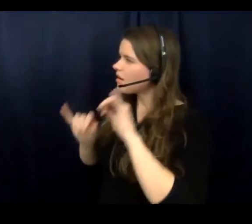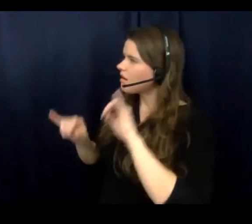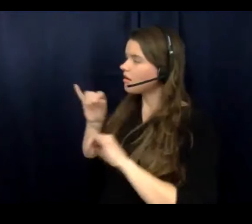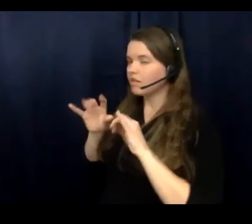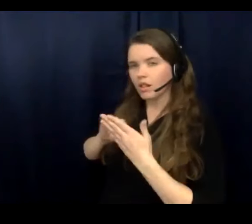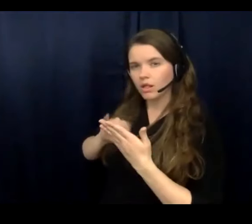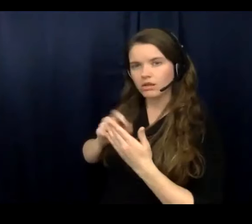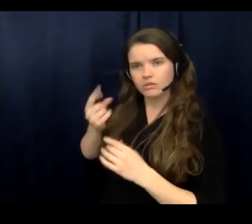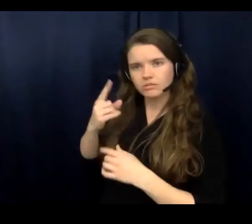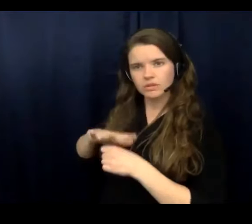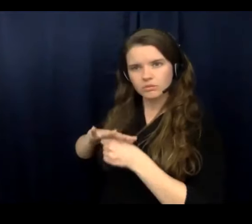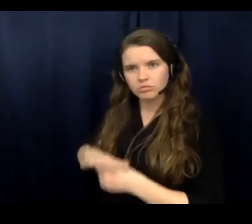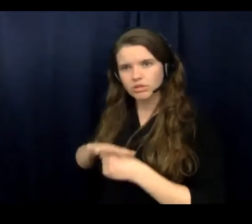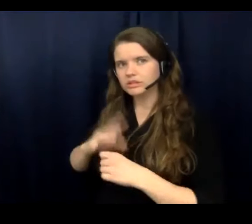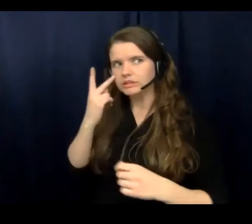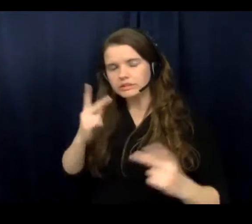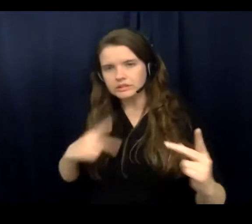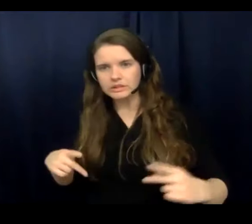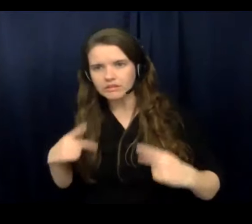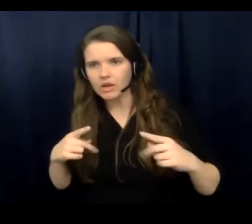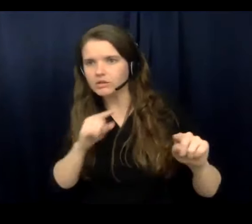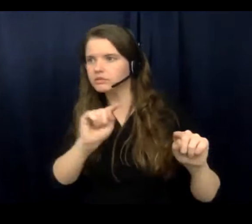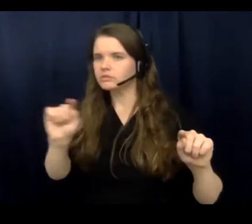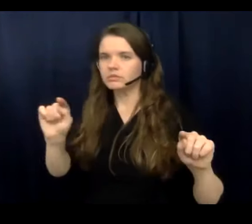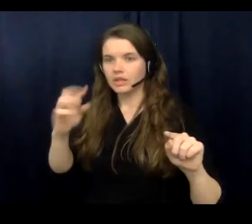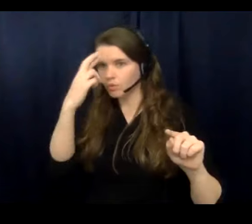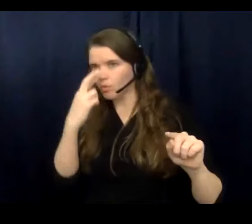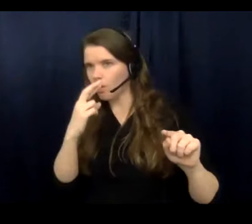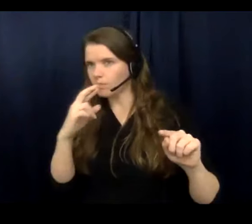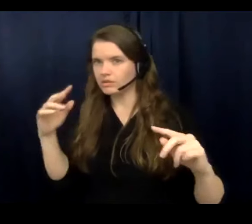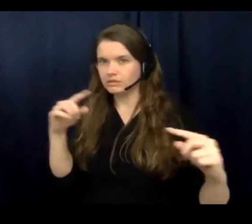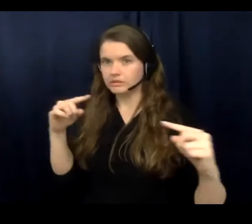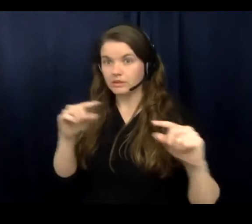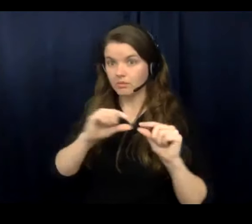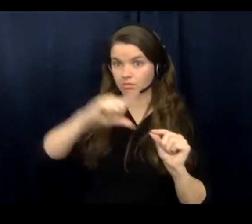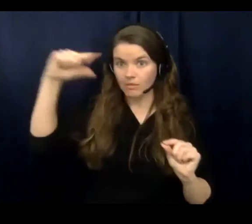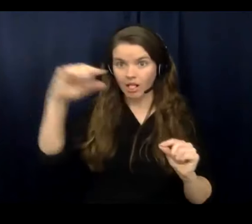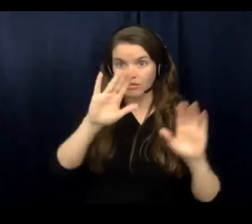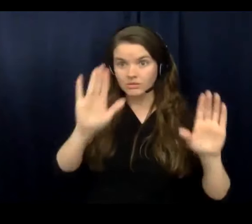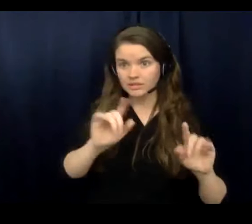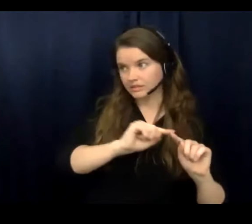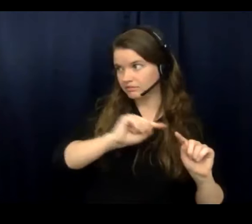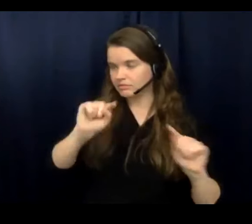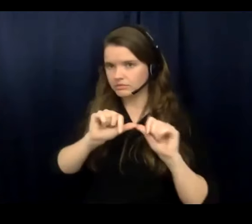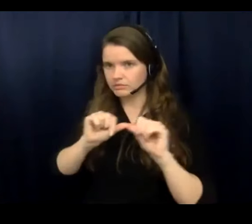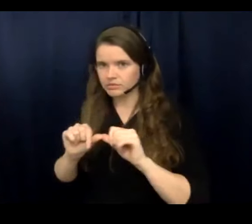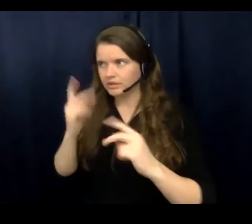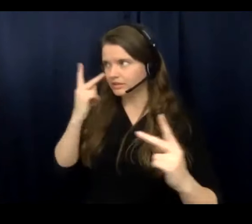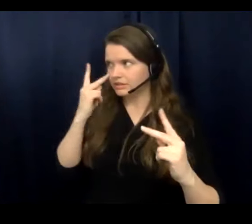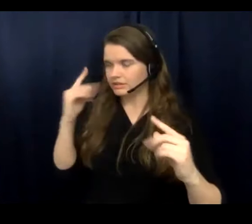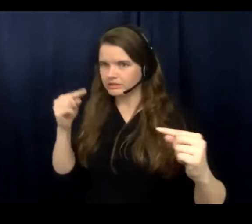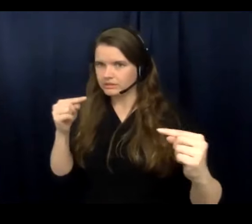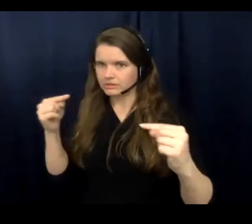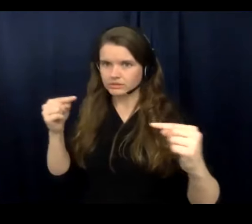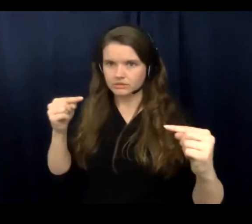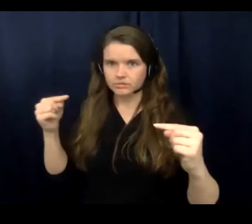with the Pharisees and potentially the Romans from Palm Sunday on was getting really tense. So John 14, 19, that first